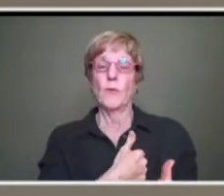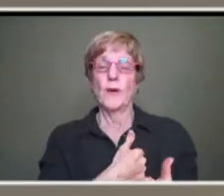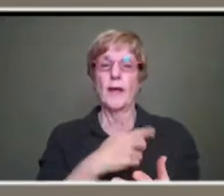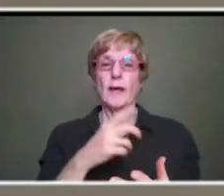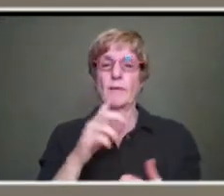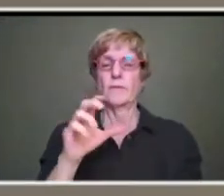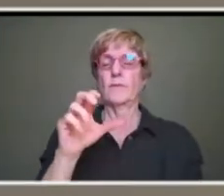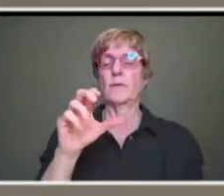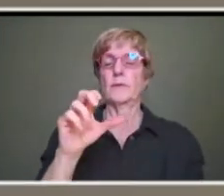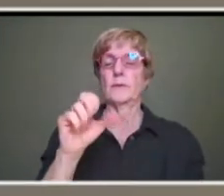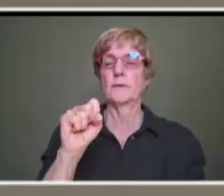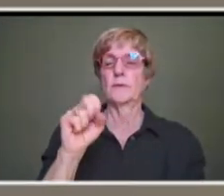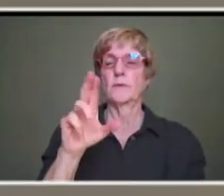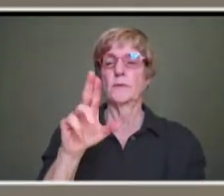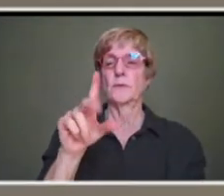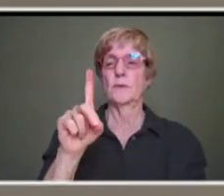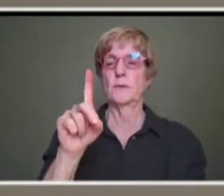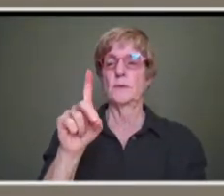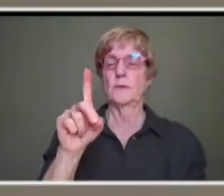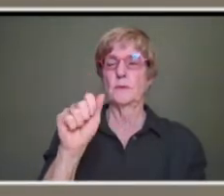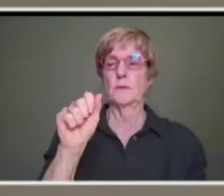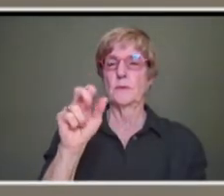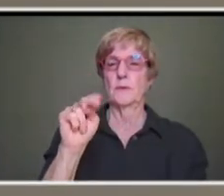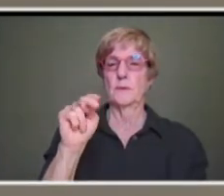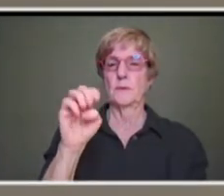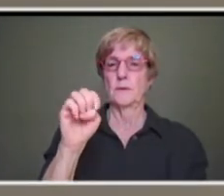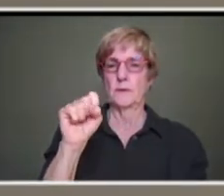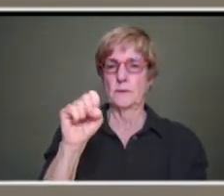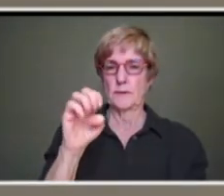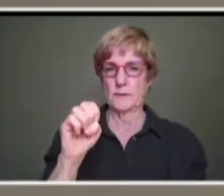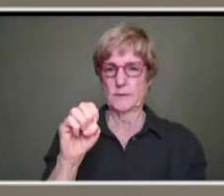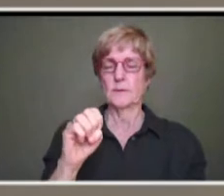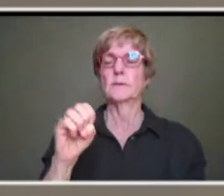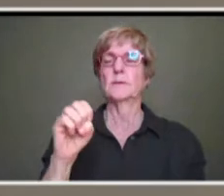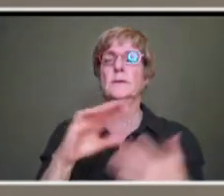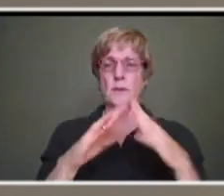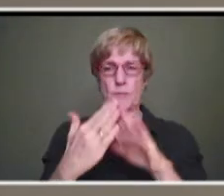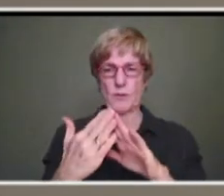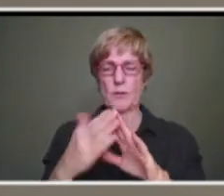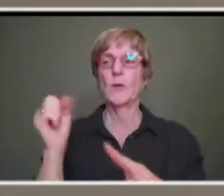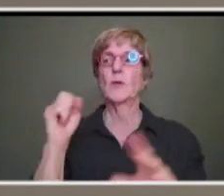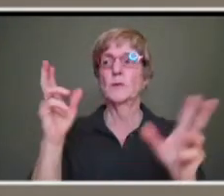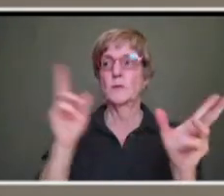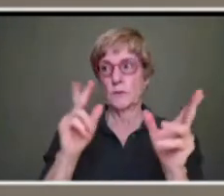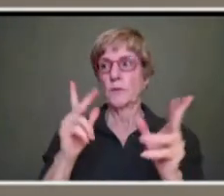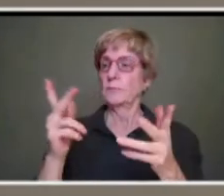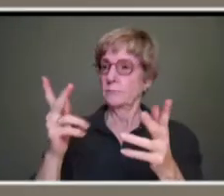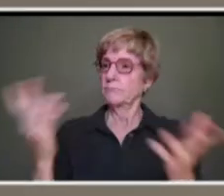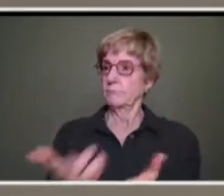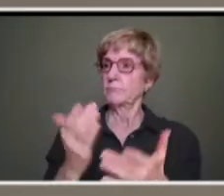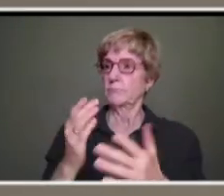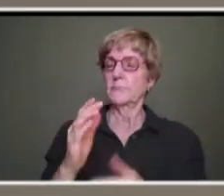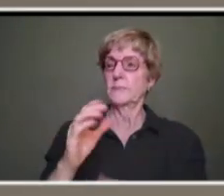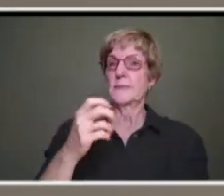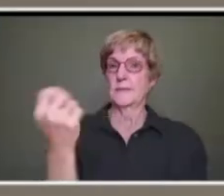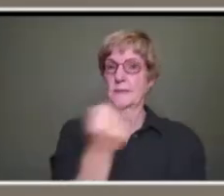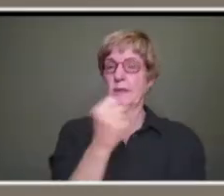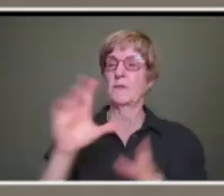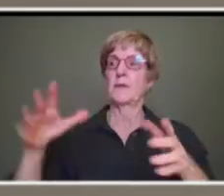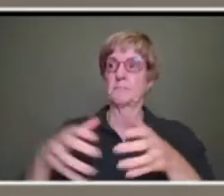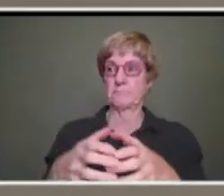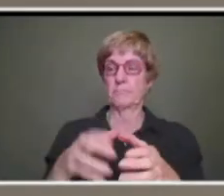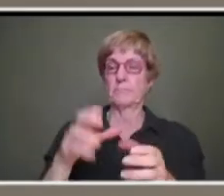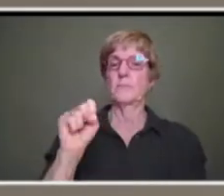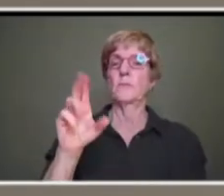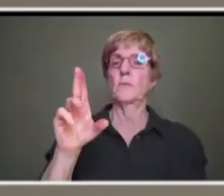so our Neighbors from Sudan on Saturday had a chance to come together the first